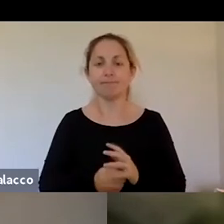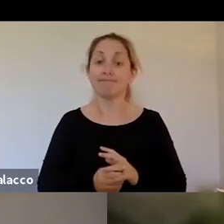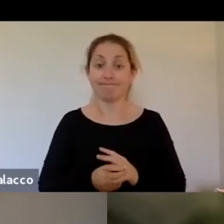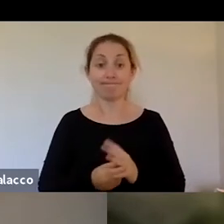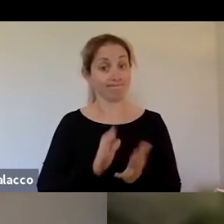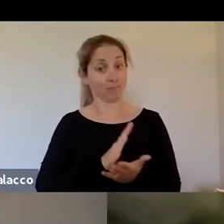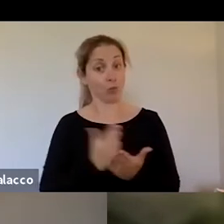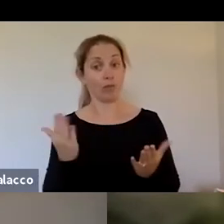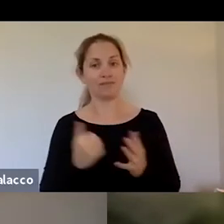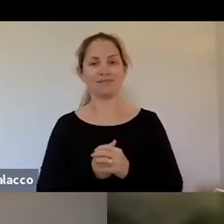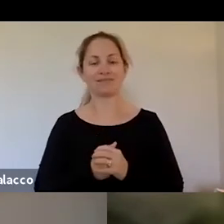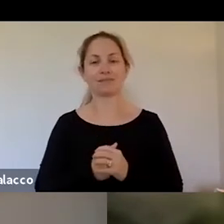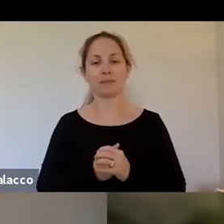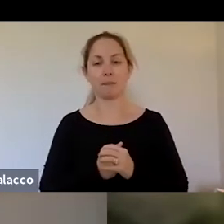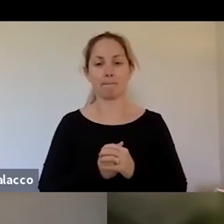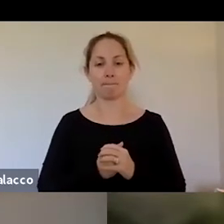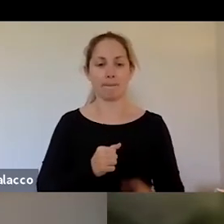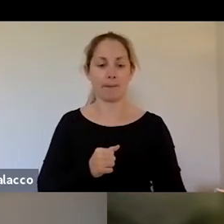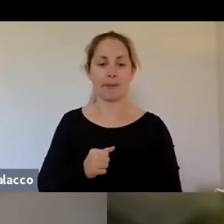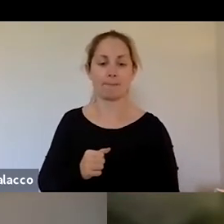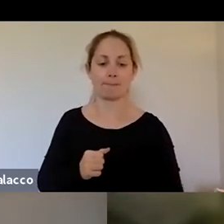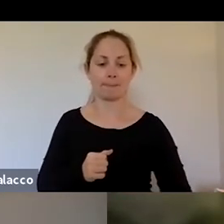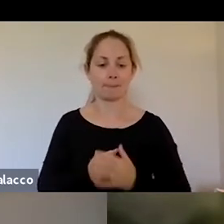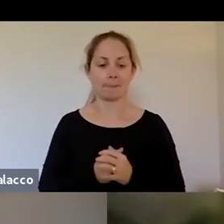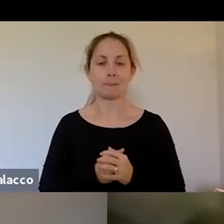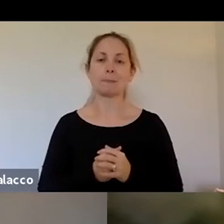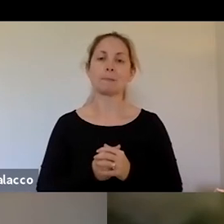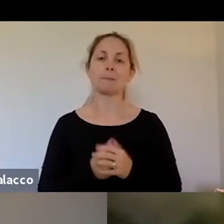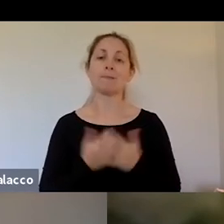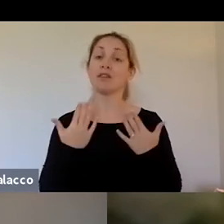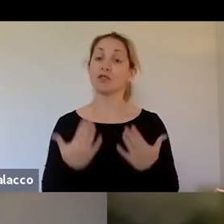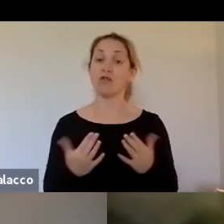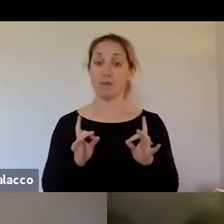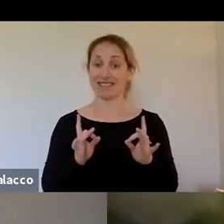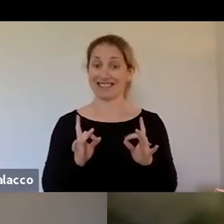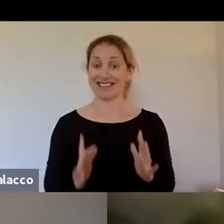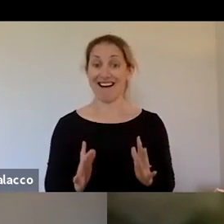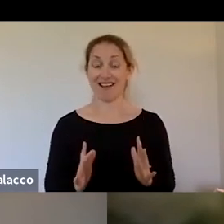Sure, Tandi. So from the start, we knew that